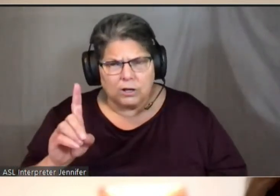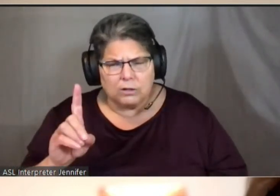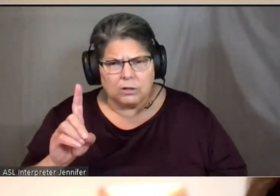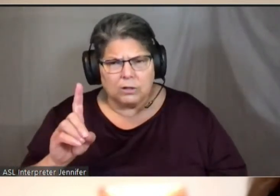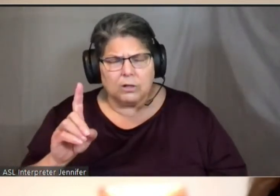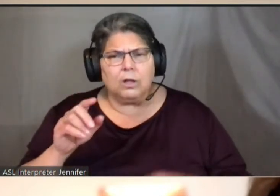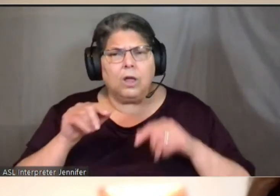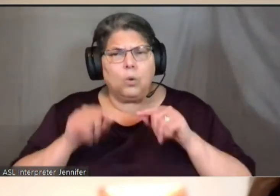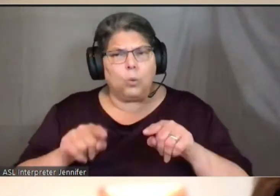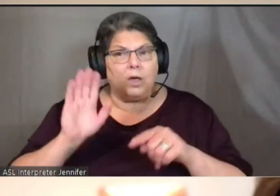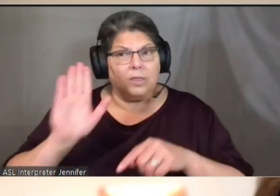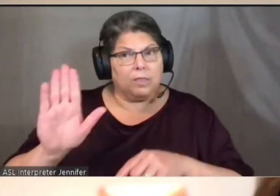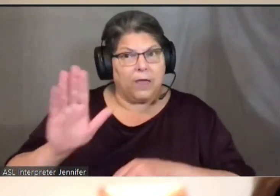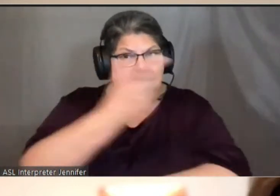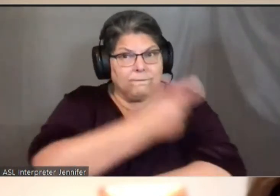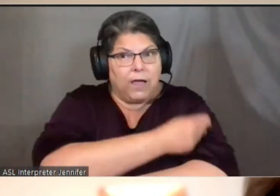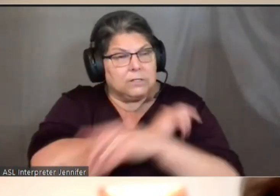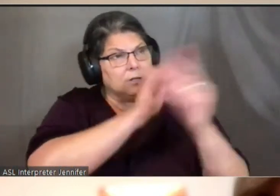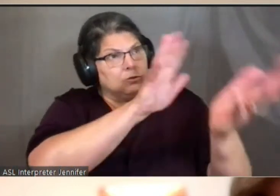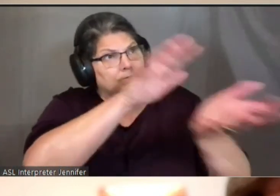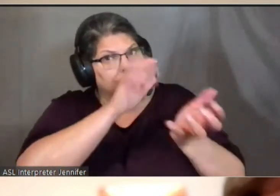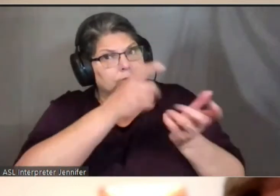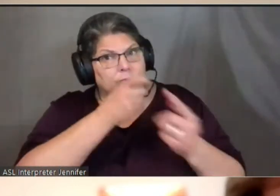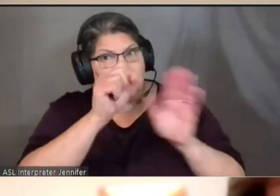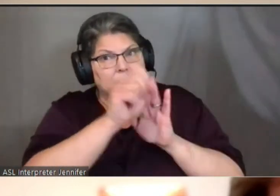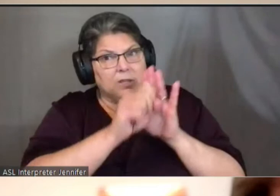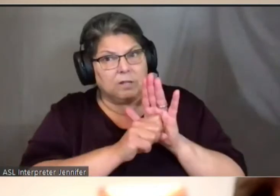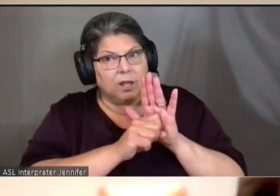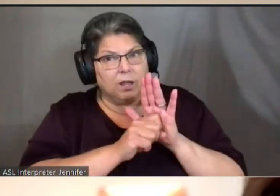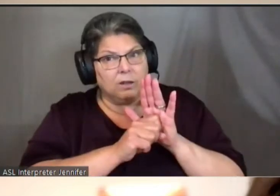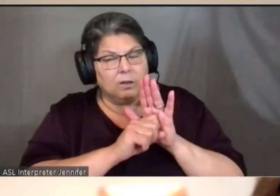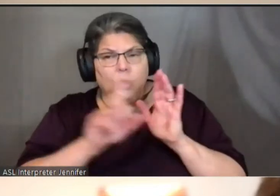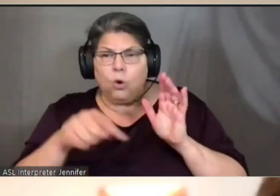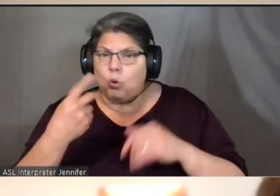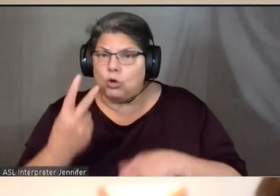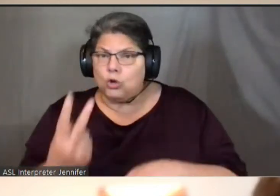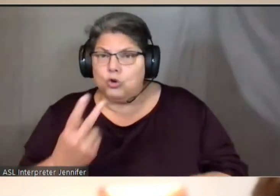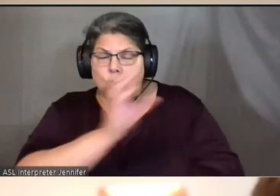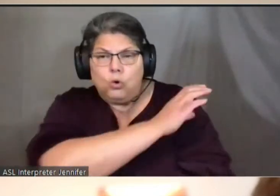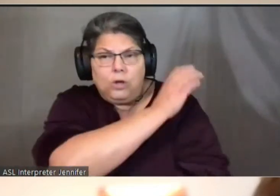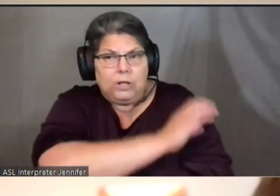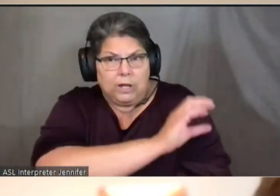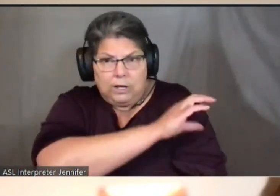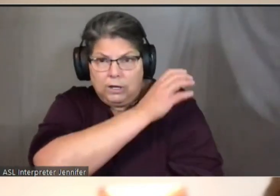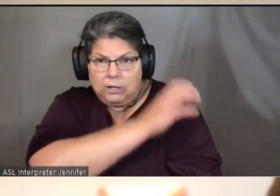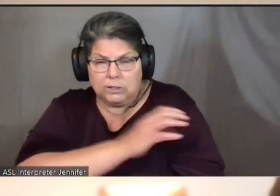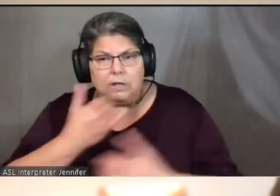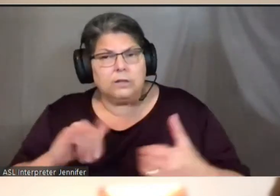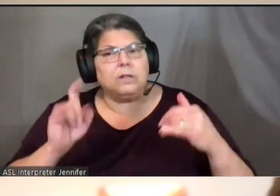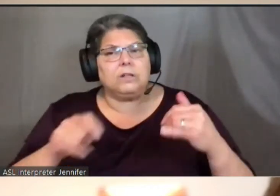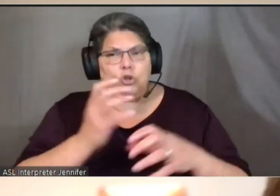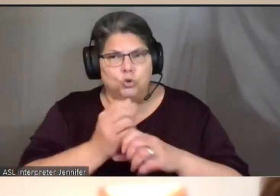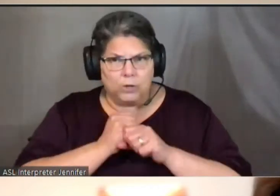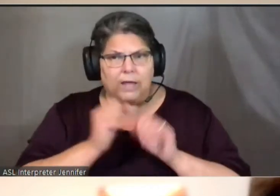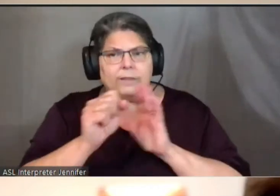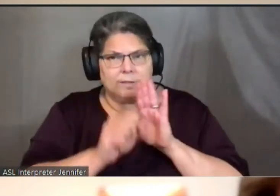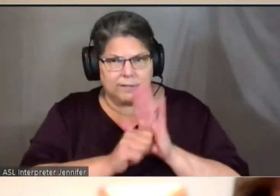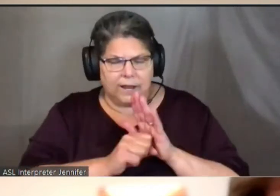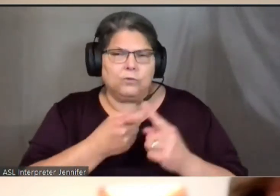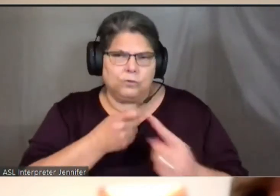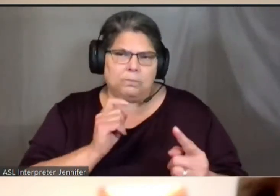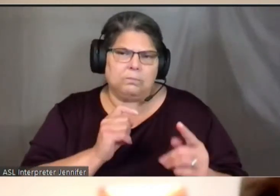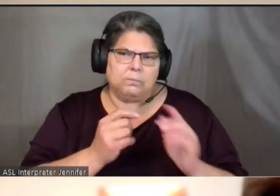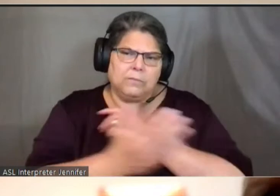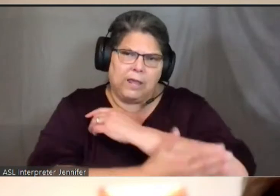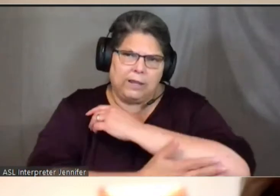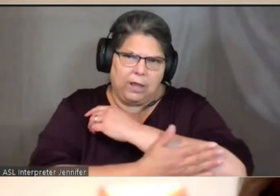of getting their vaccines from the state, with only 2 clinics still needing to get their vaccines from the county. My Turn